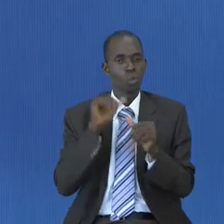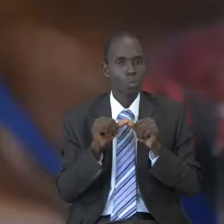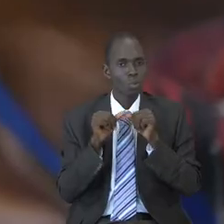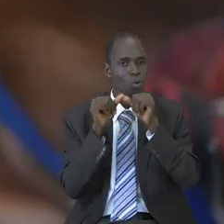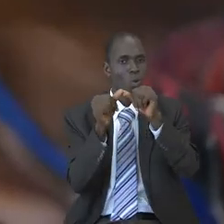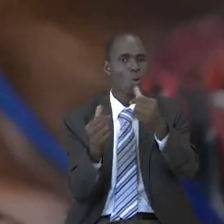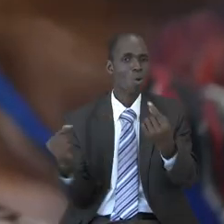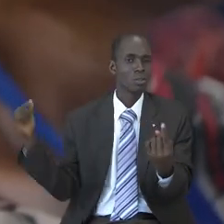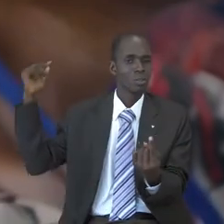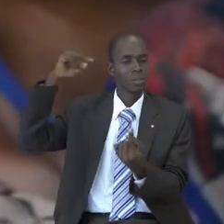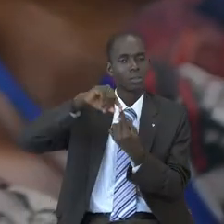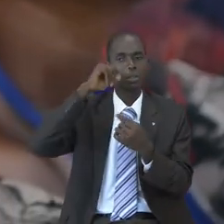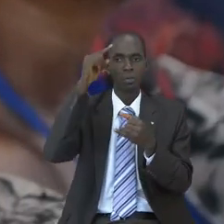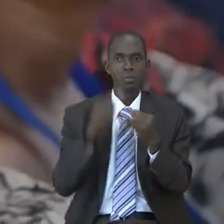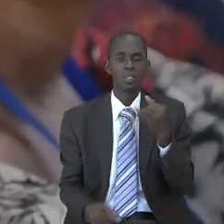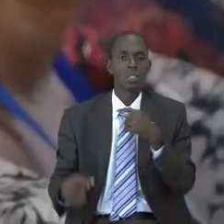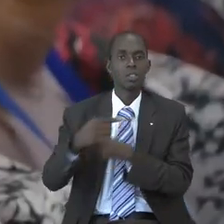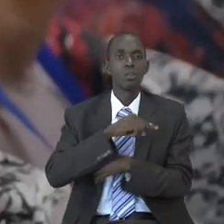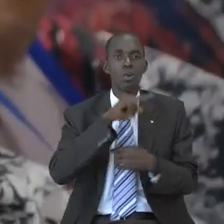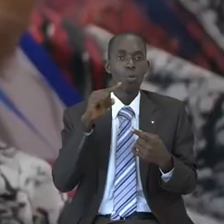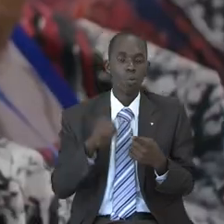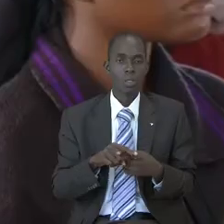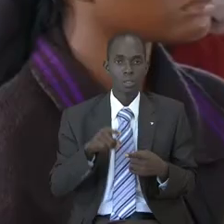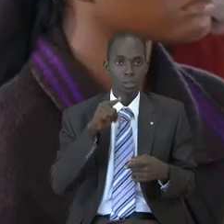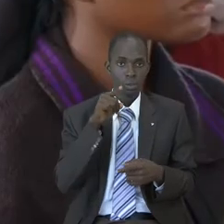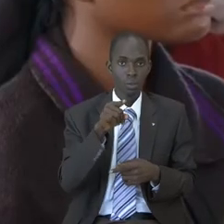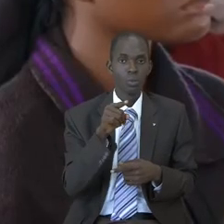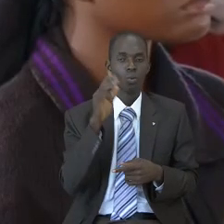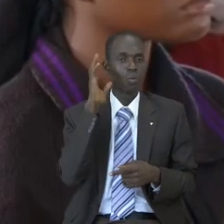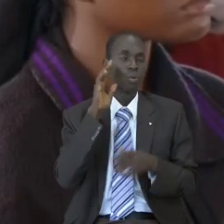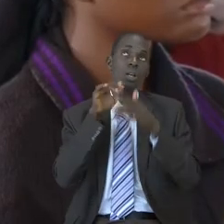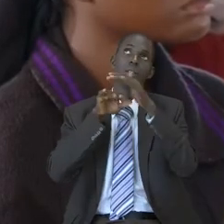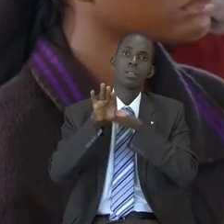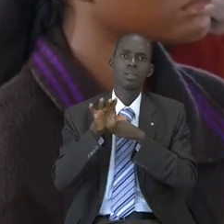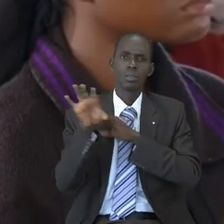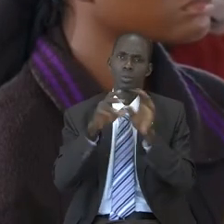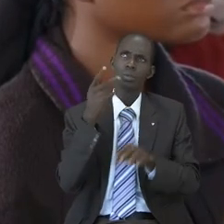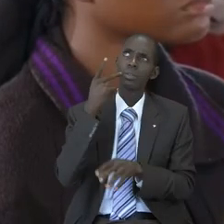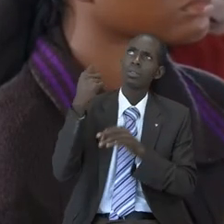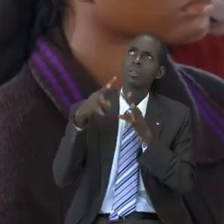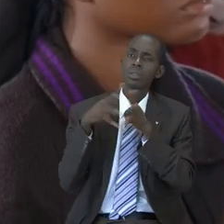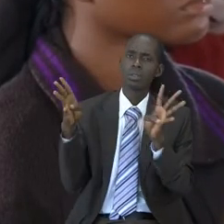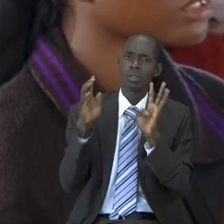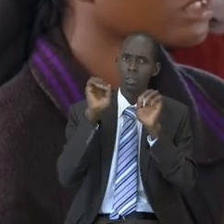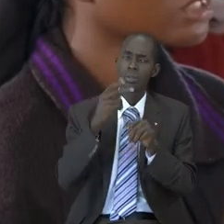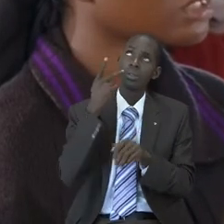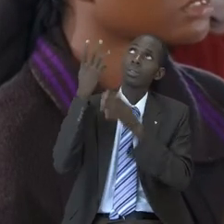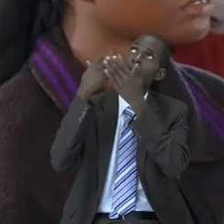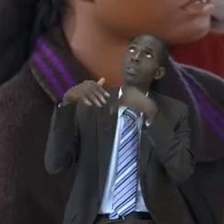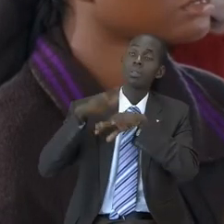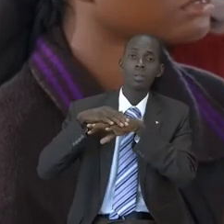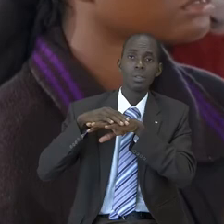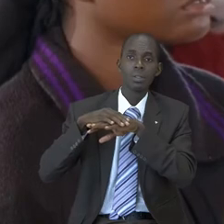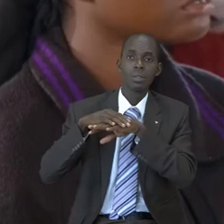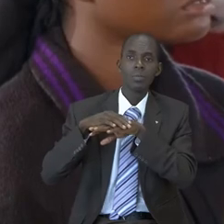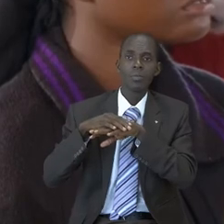day when you will enter. Can you see the gate? Can you see heaven?